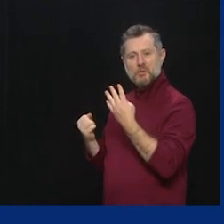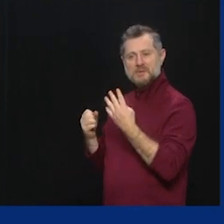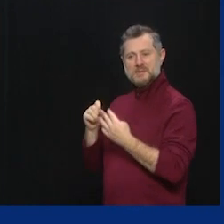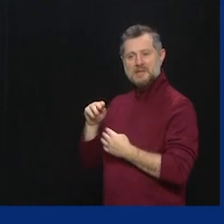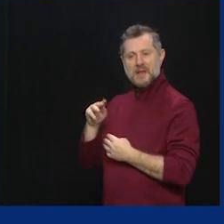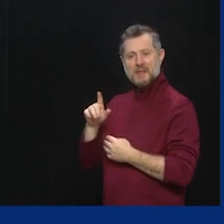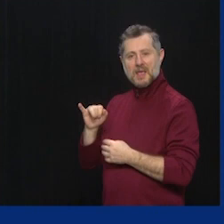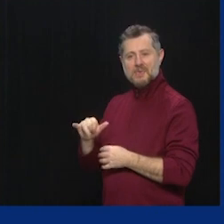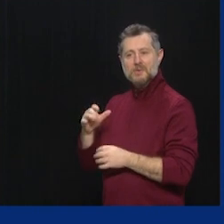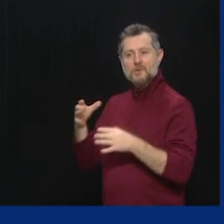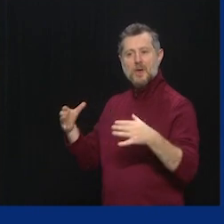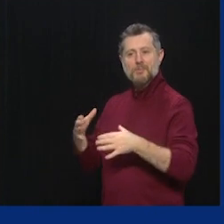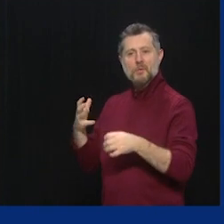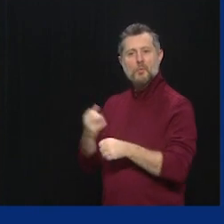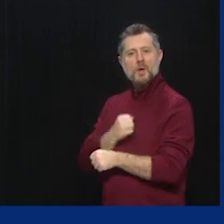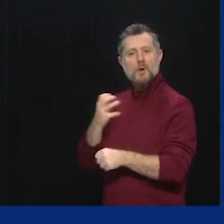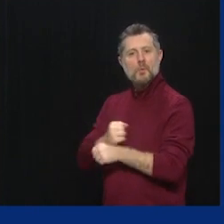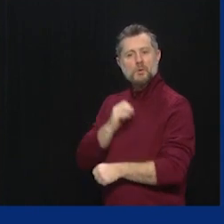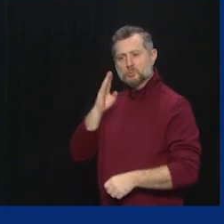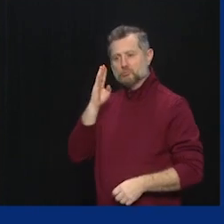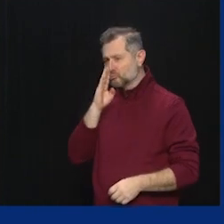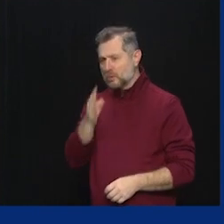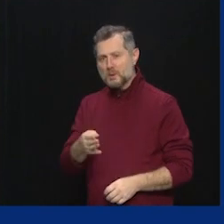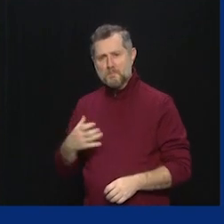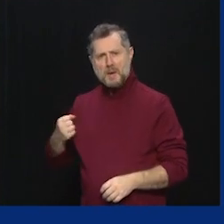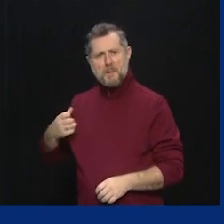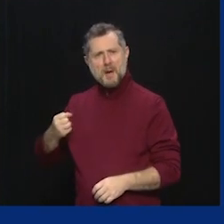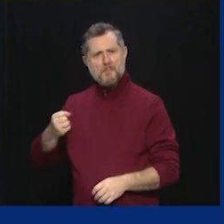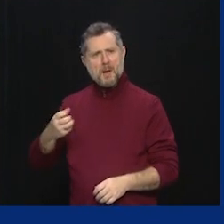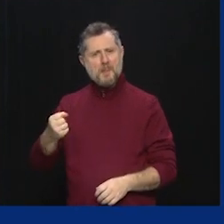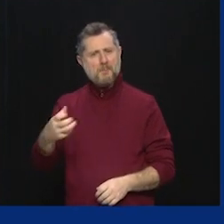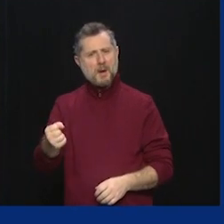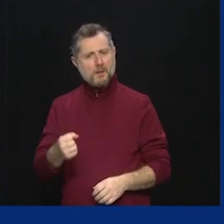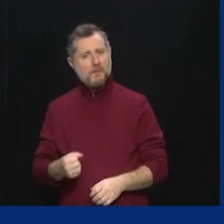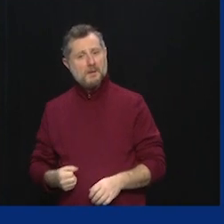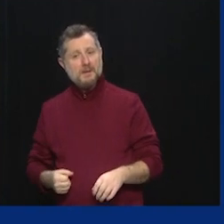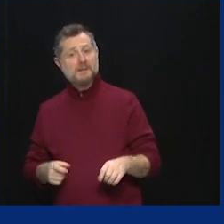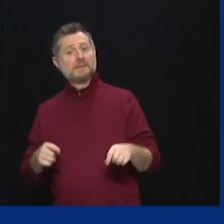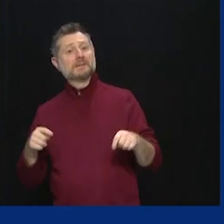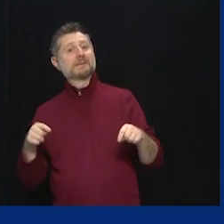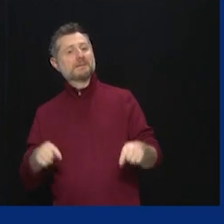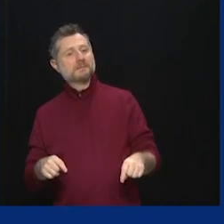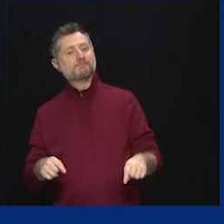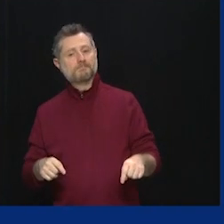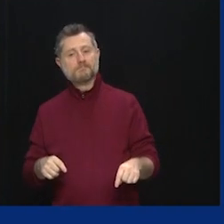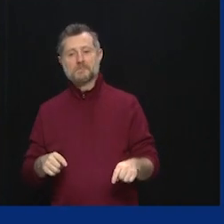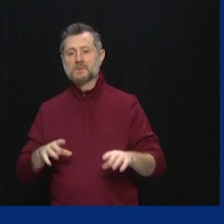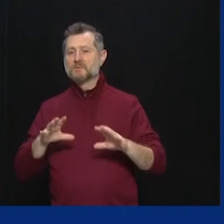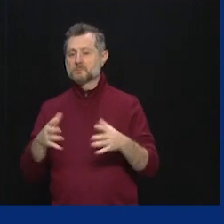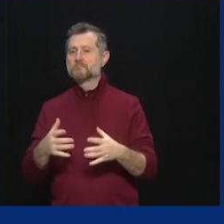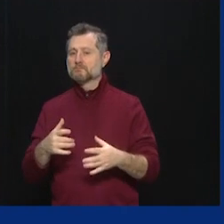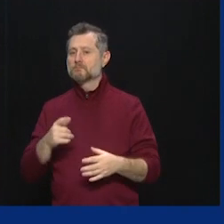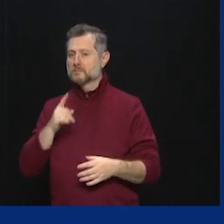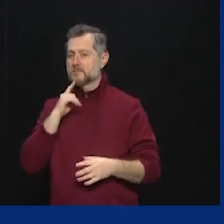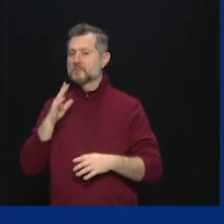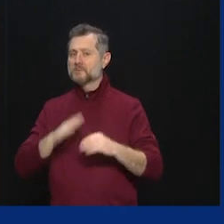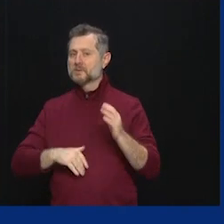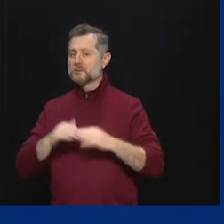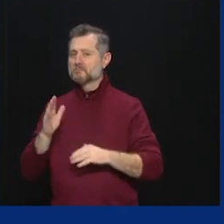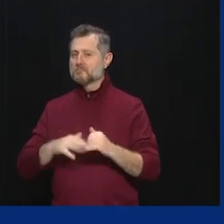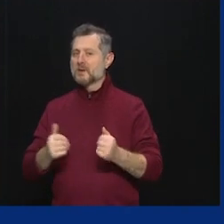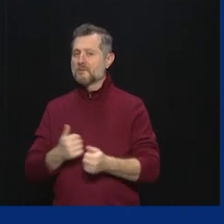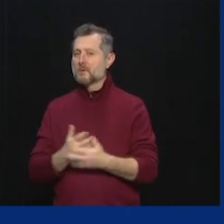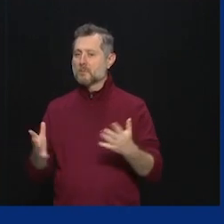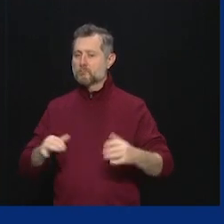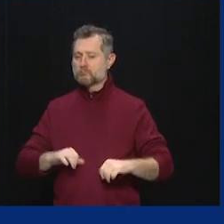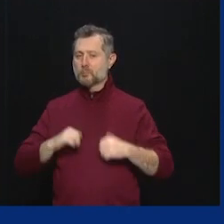is a franchise and a building that everybody can be proud of. And also, when you think